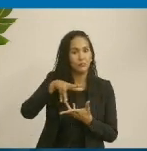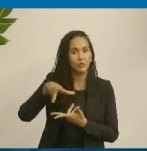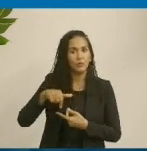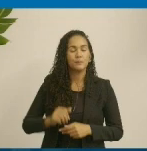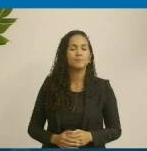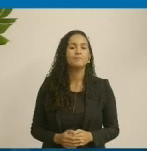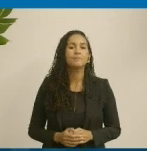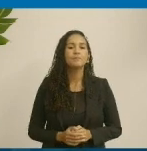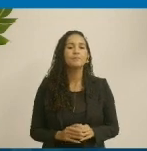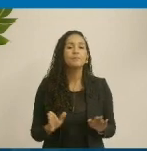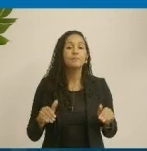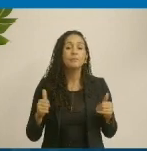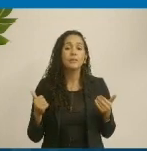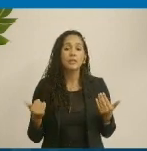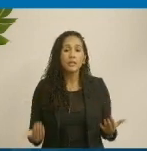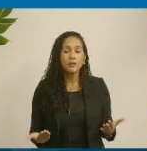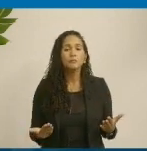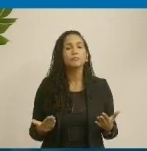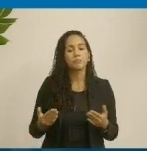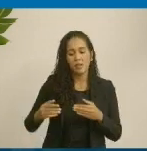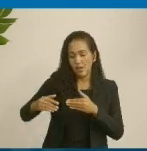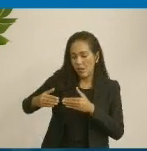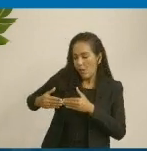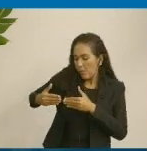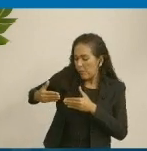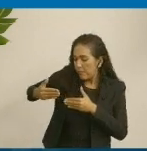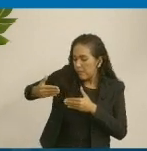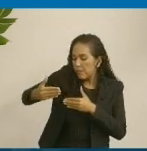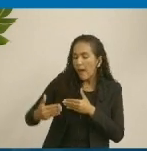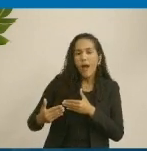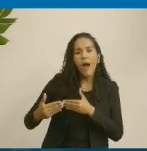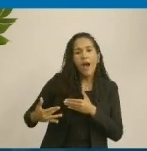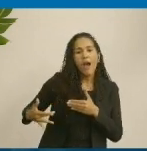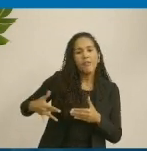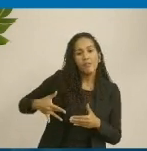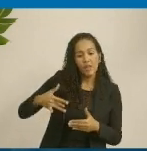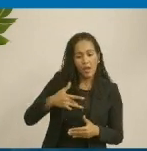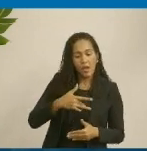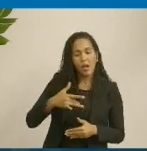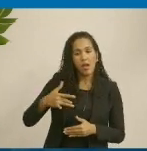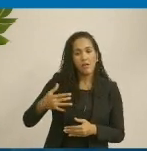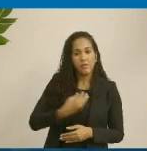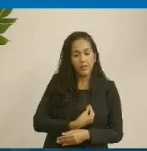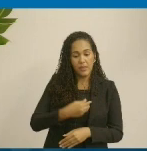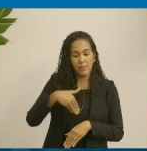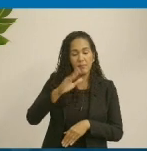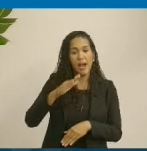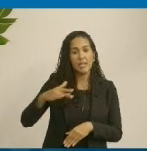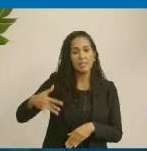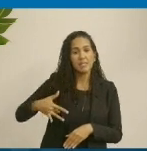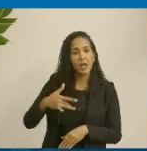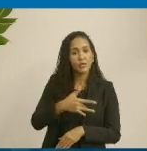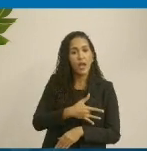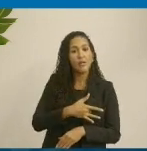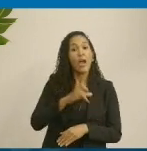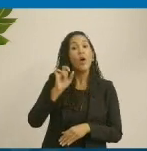a healthier lifestyle is access to information and using a digital